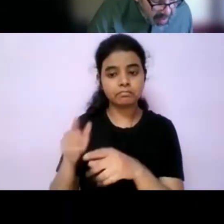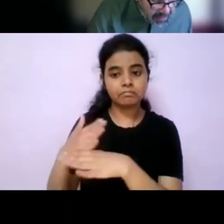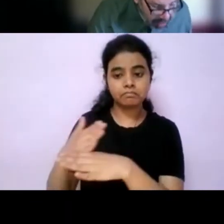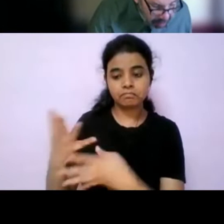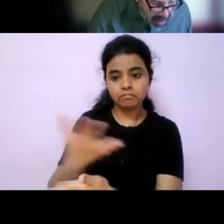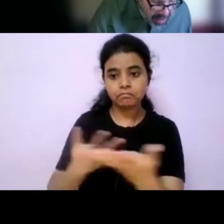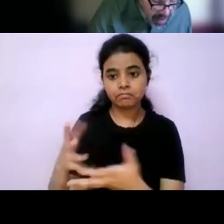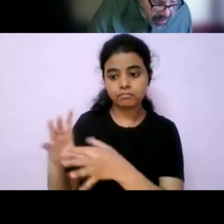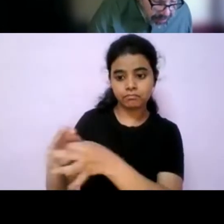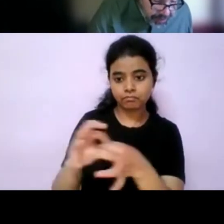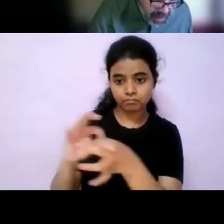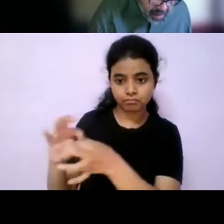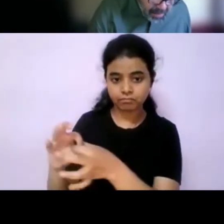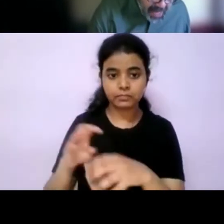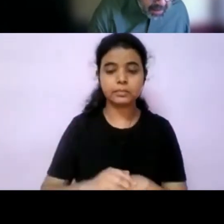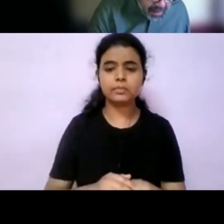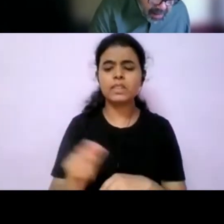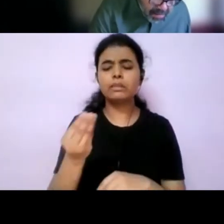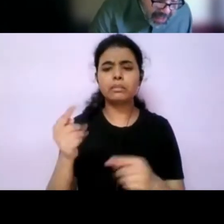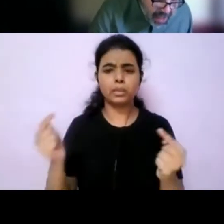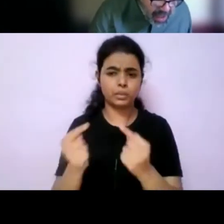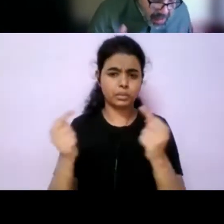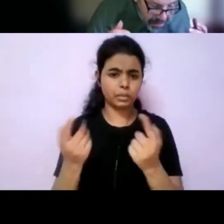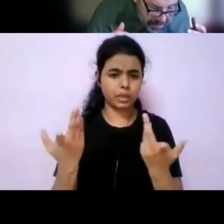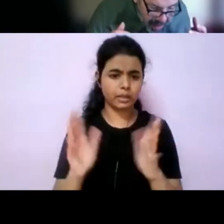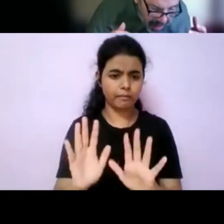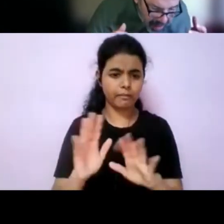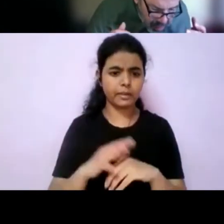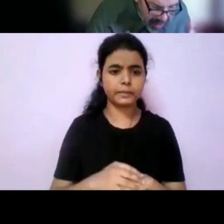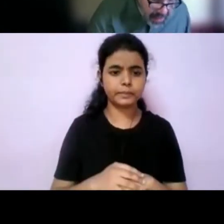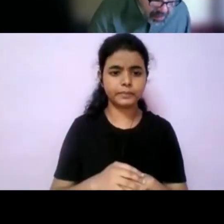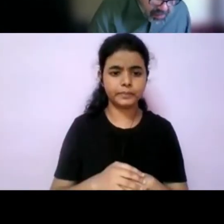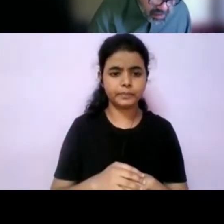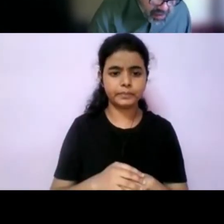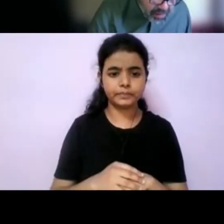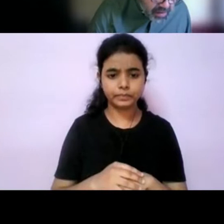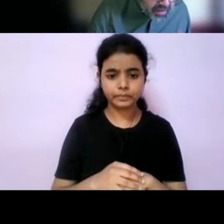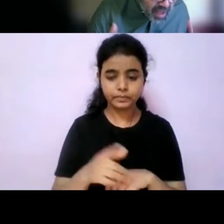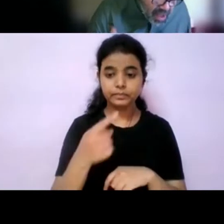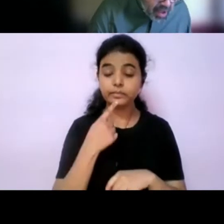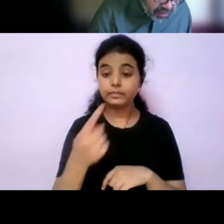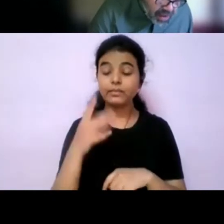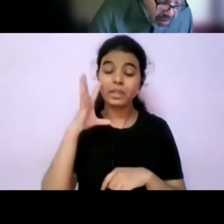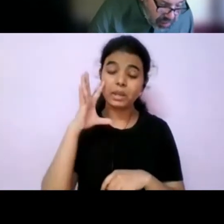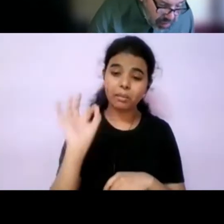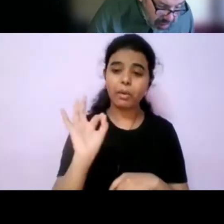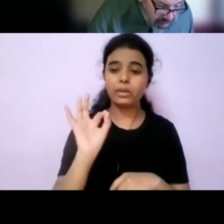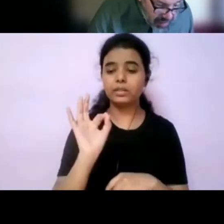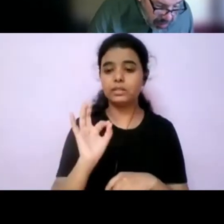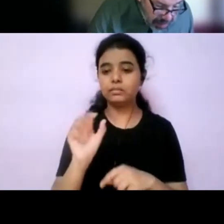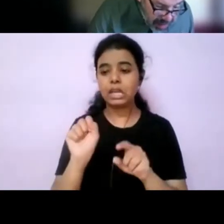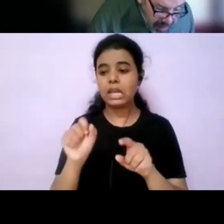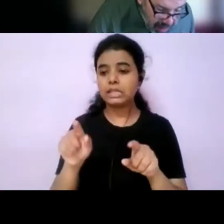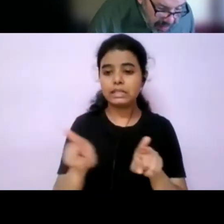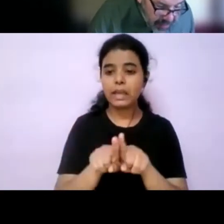interrelates. Few would argue that the macro and mega are really important determinants of the cultural and